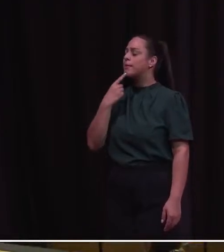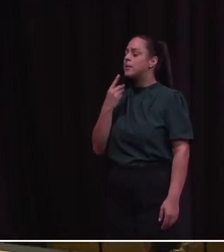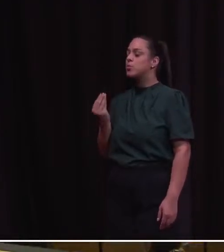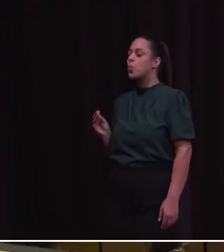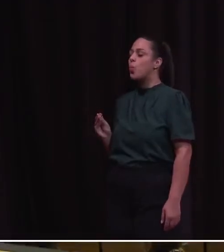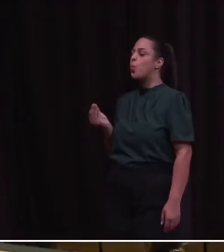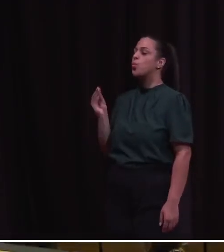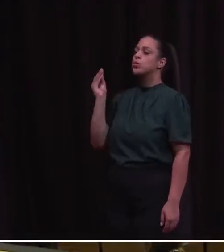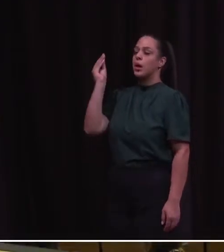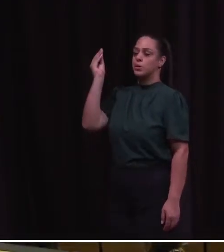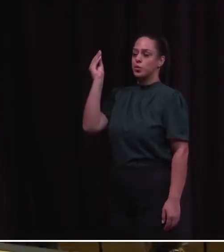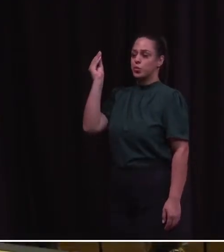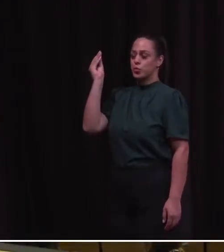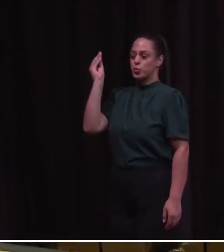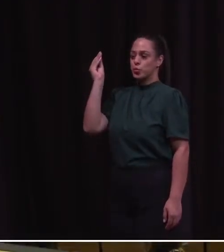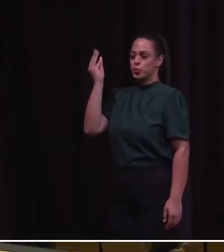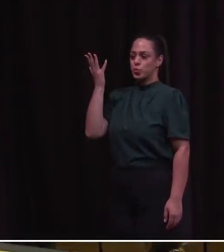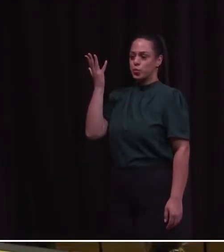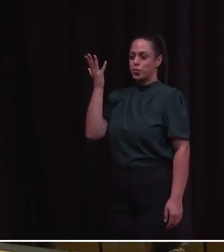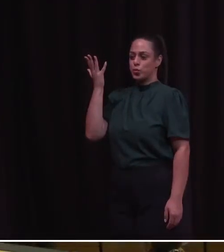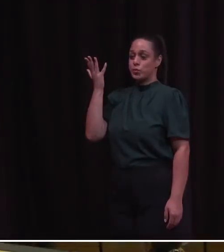I hope that answers the question.